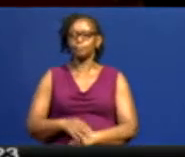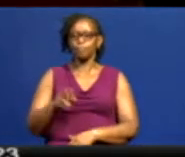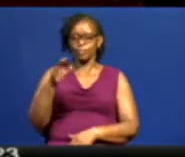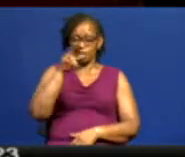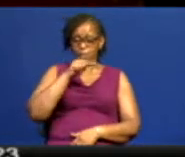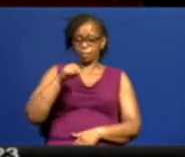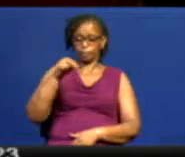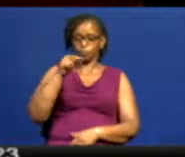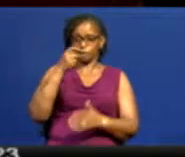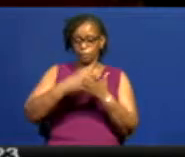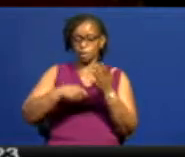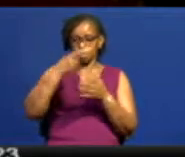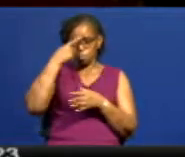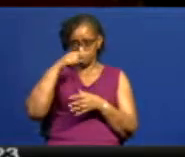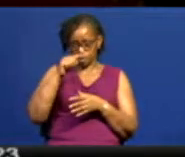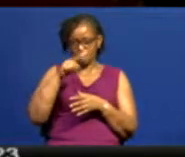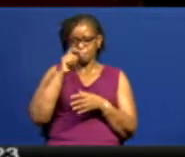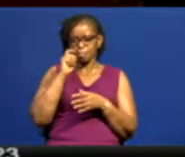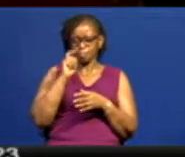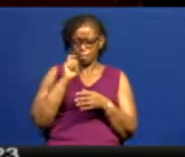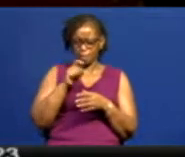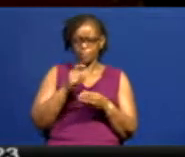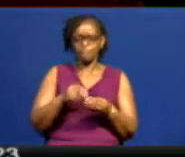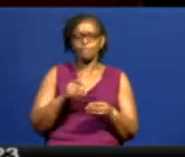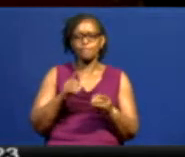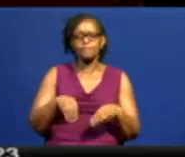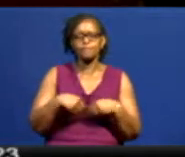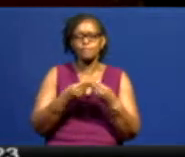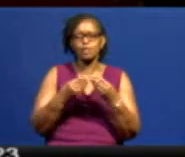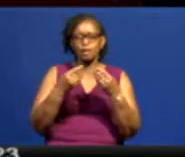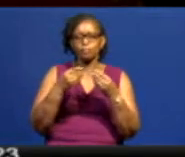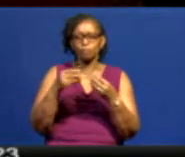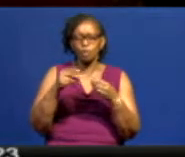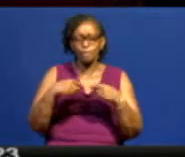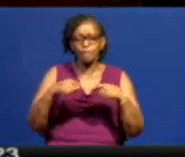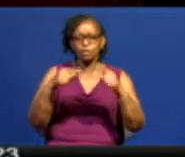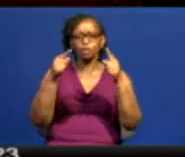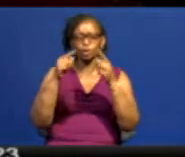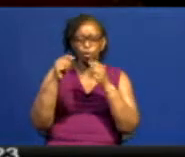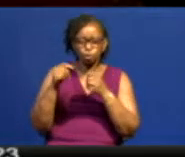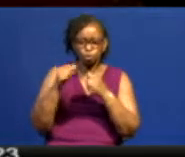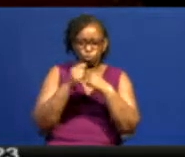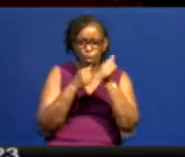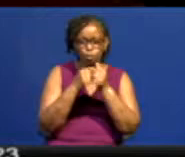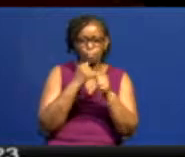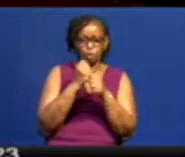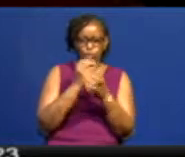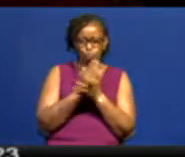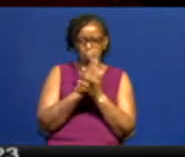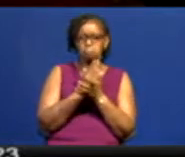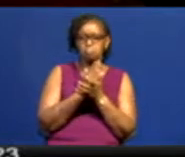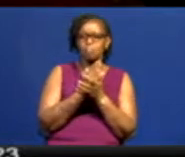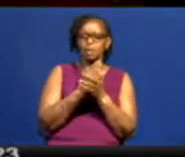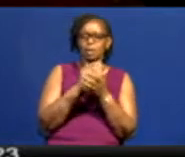to provide for an efficient funding structure that ensures that the settlement of approved tax